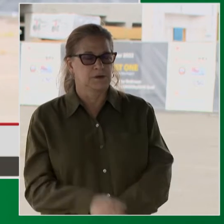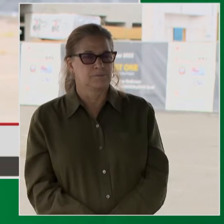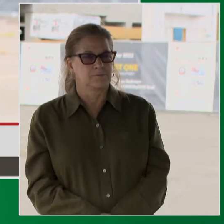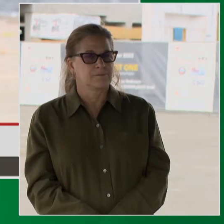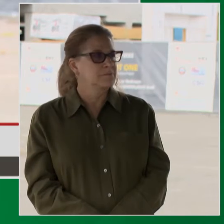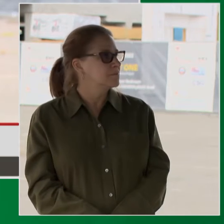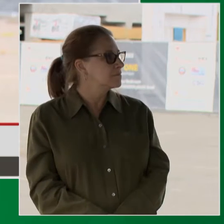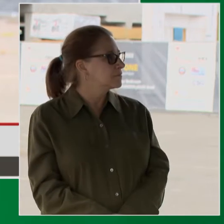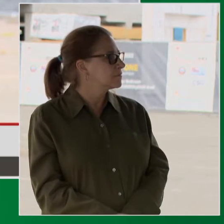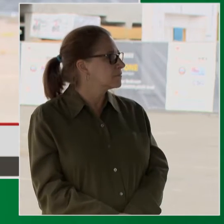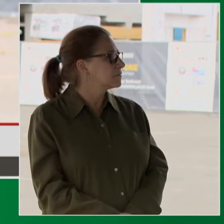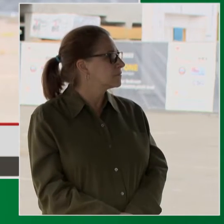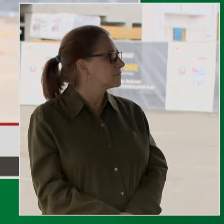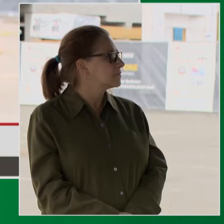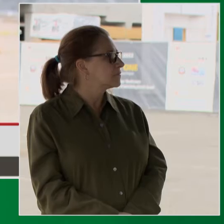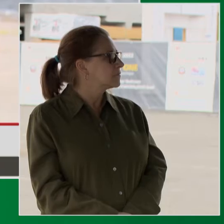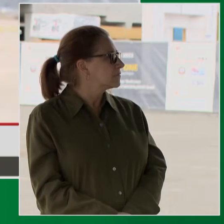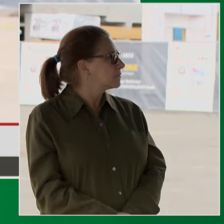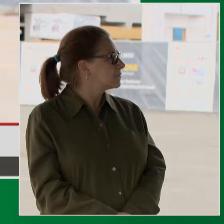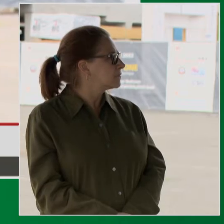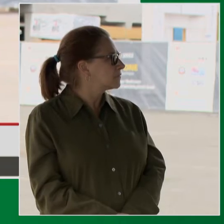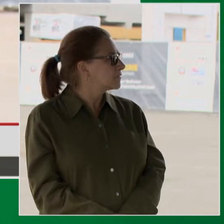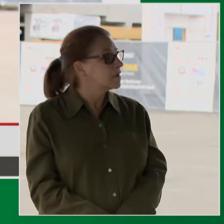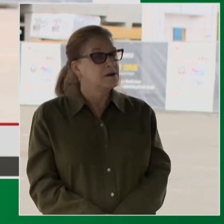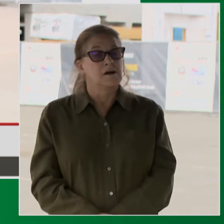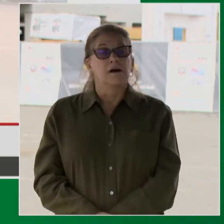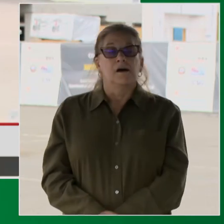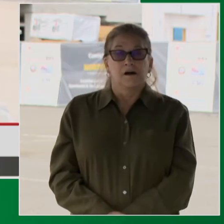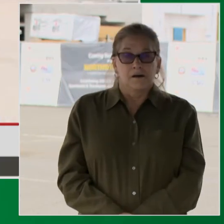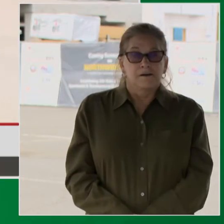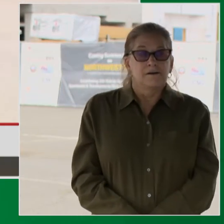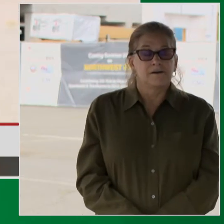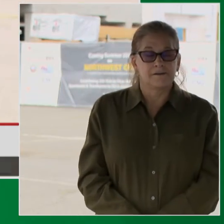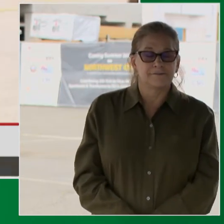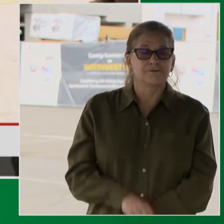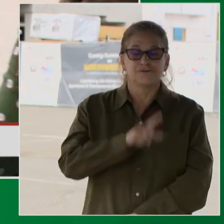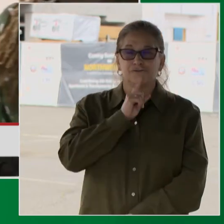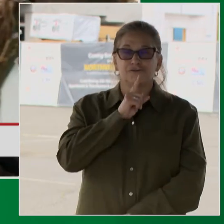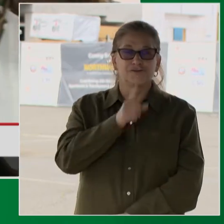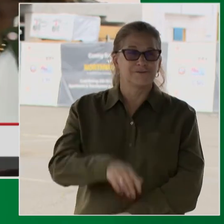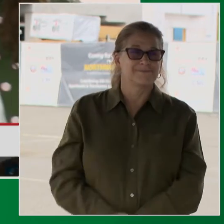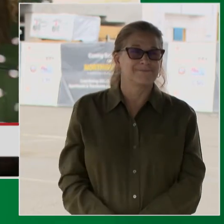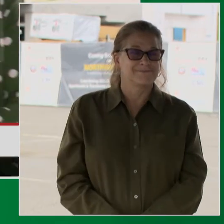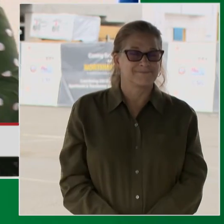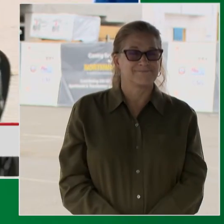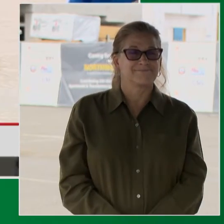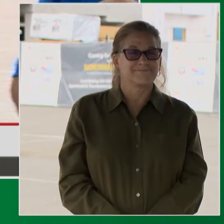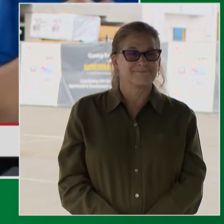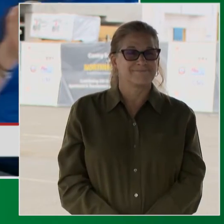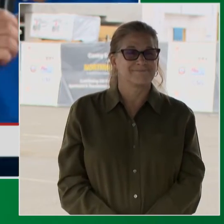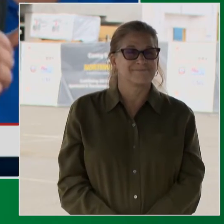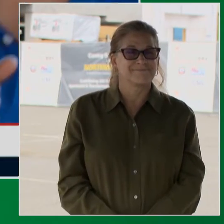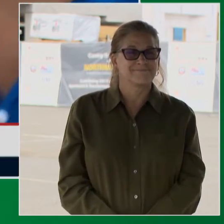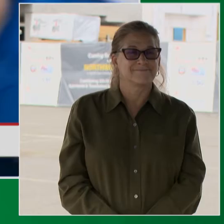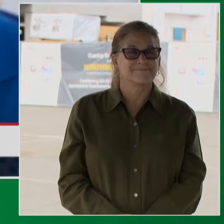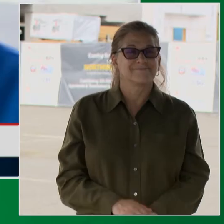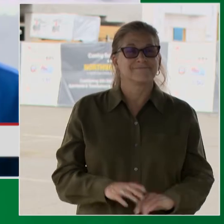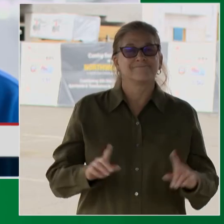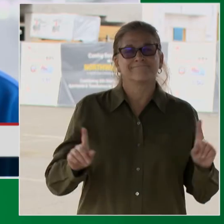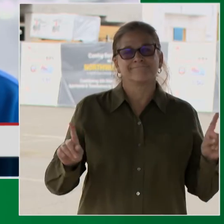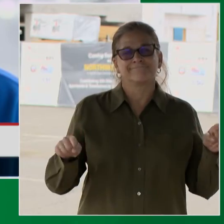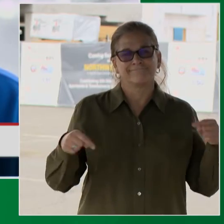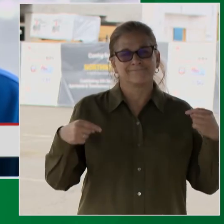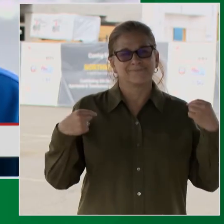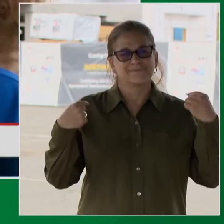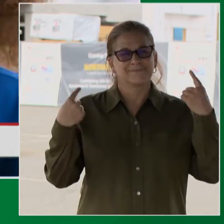budget for our businesses? Sure. Well, I think, we know this has been a